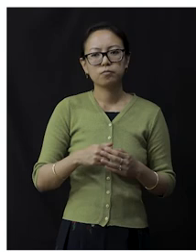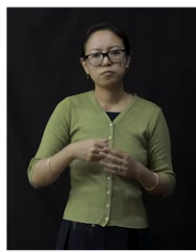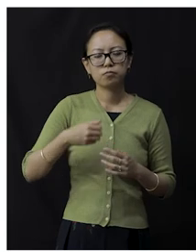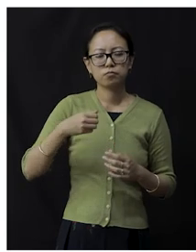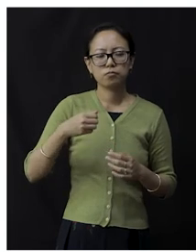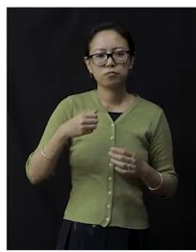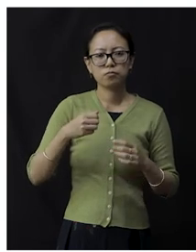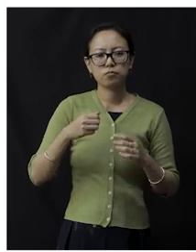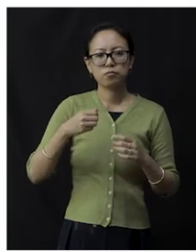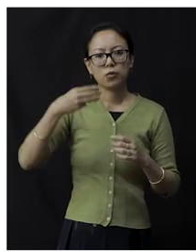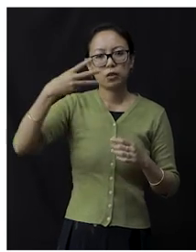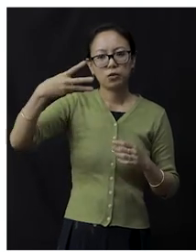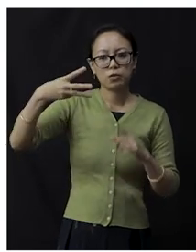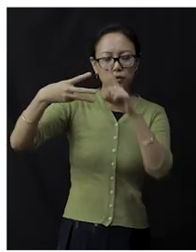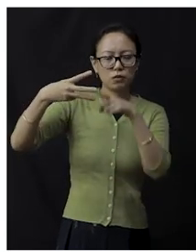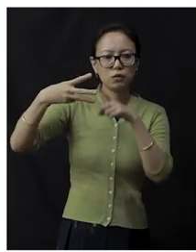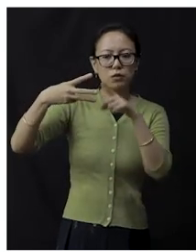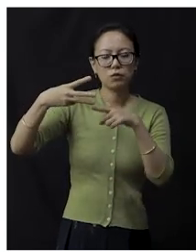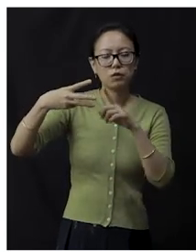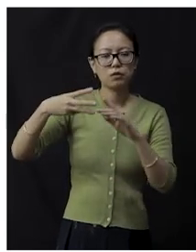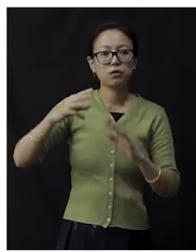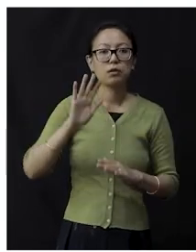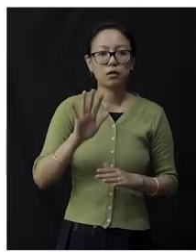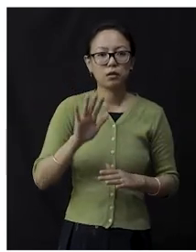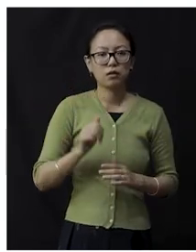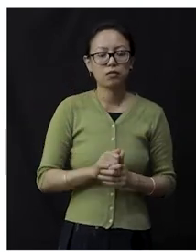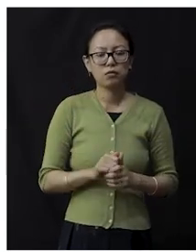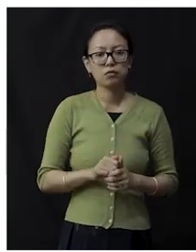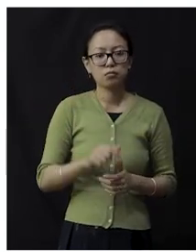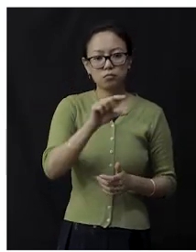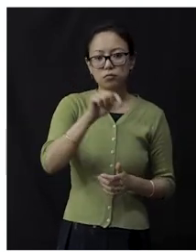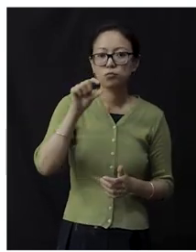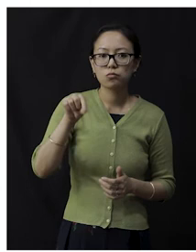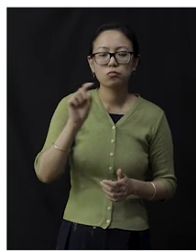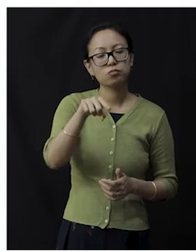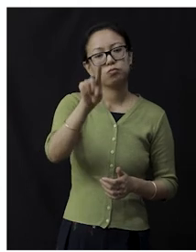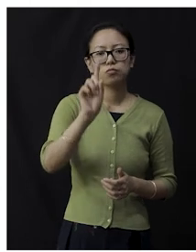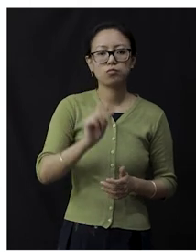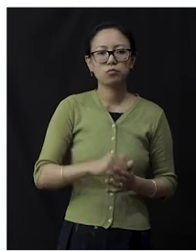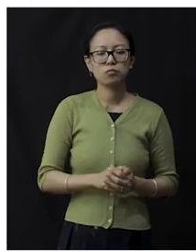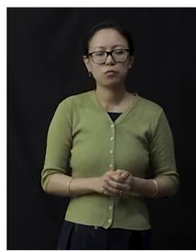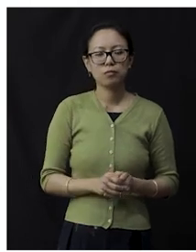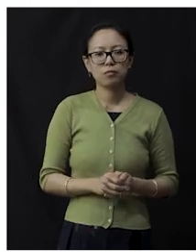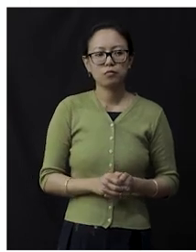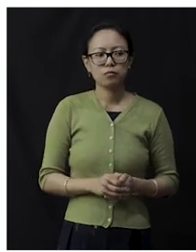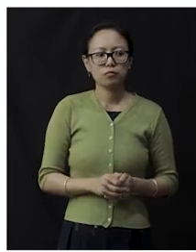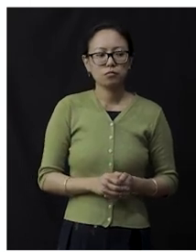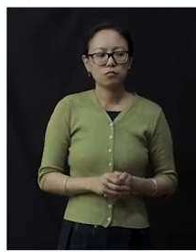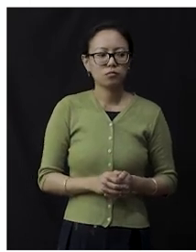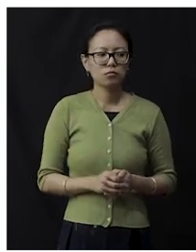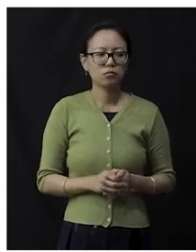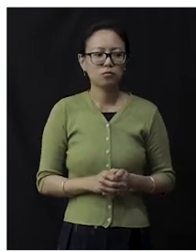elephant, was spanked. Why? Was he, because it was that he was very naughty, Or he was asking too